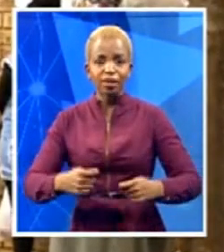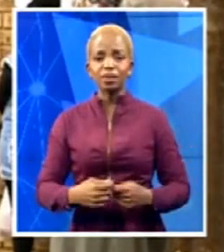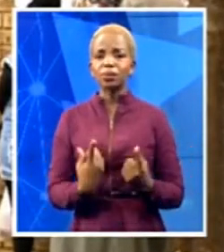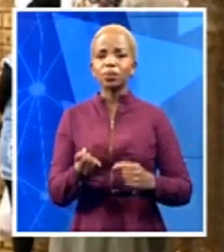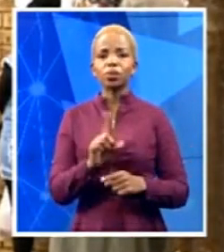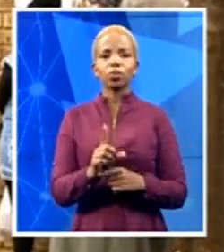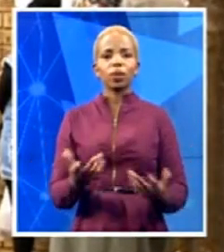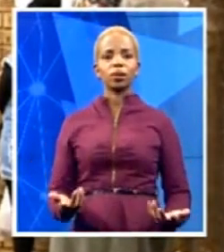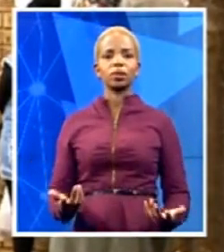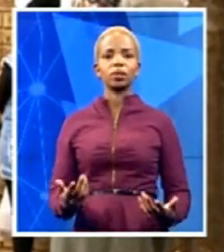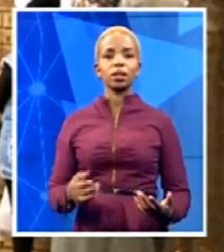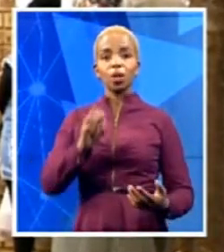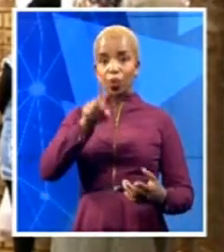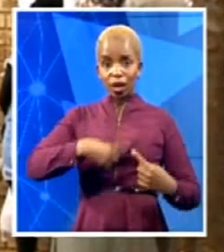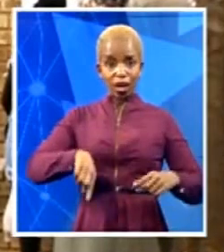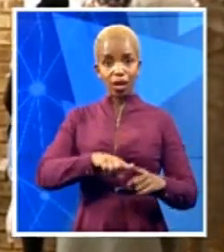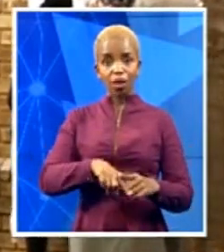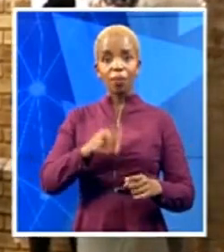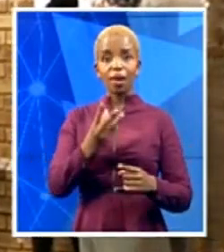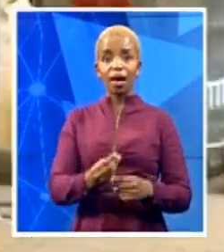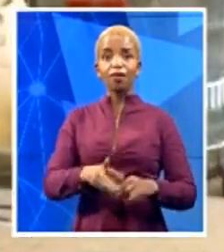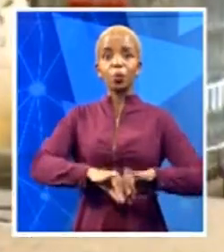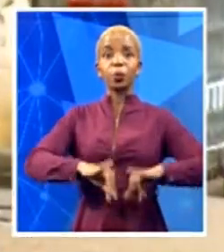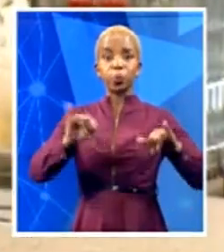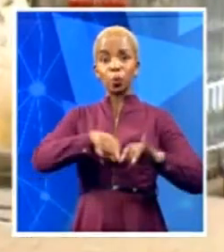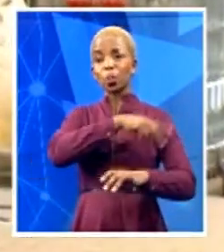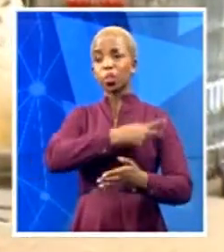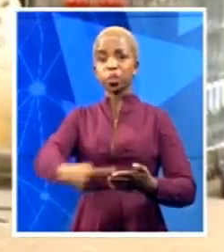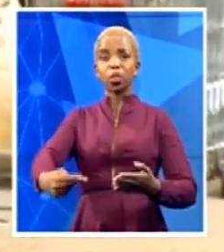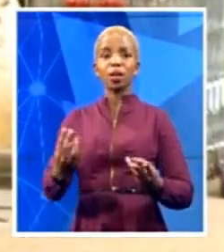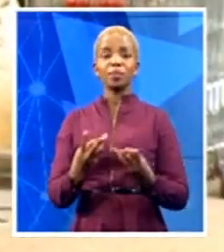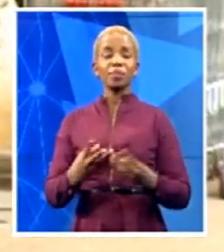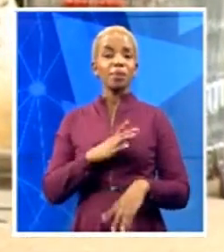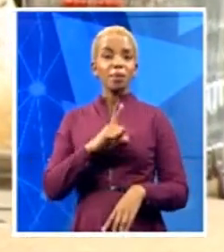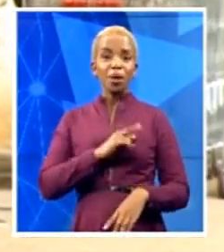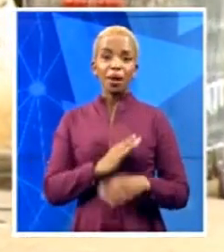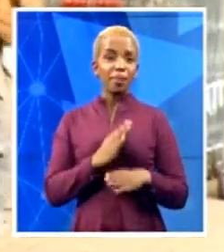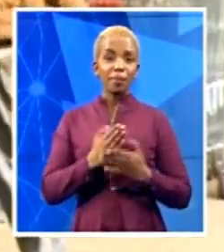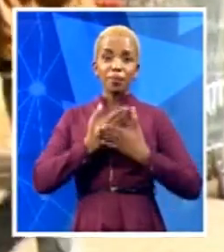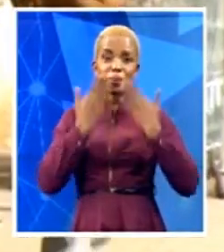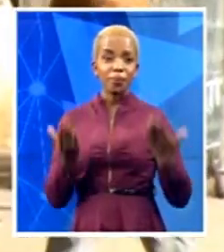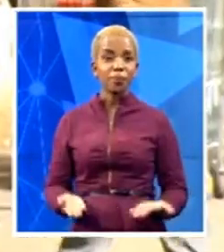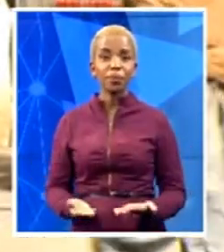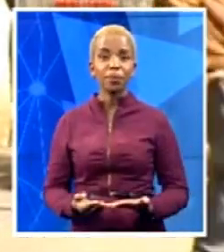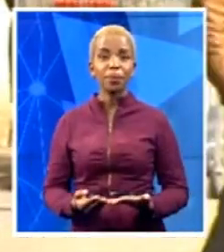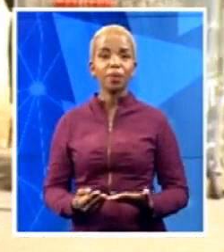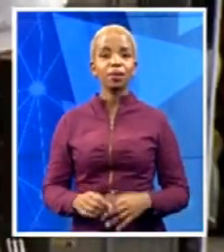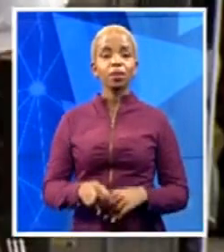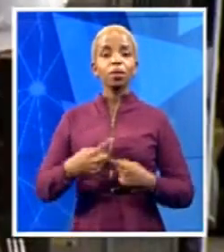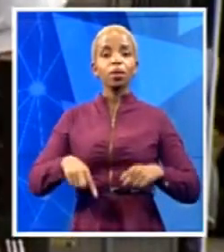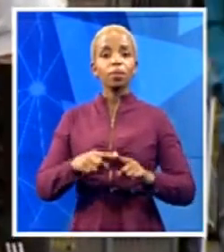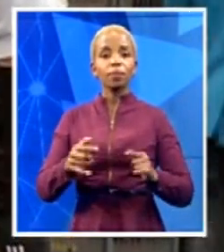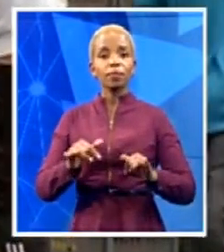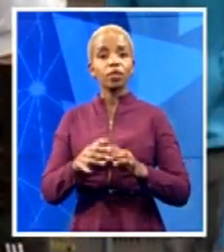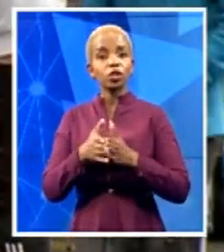because this thing was forced on us. But we support the lockdown. Remember, don't get me wrong. We commend the president's leadership in this particular era. Has